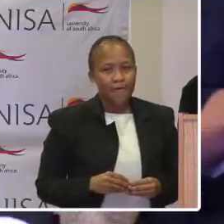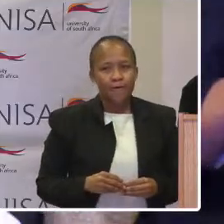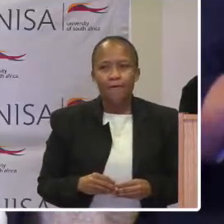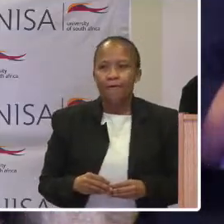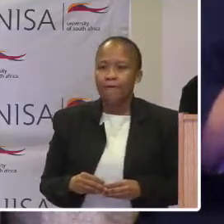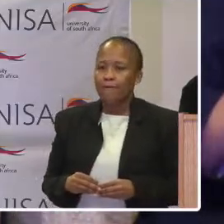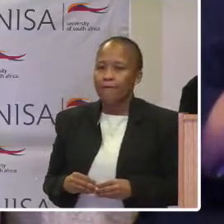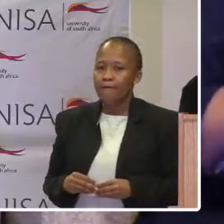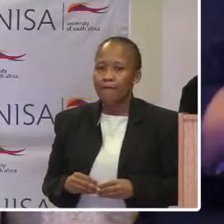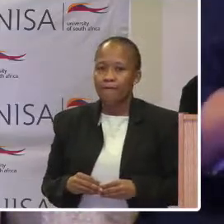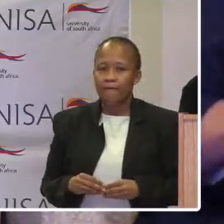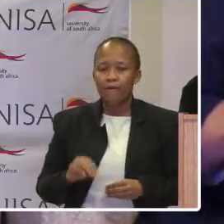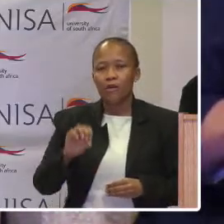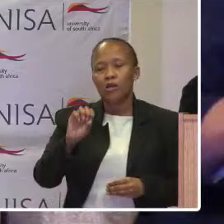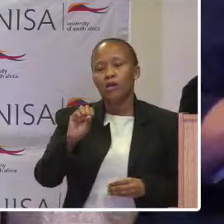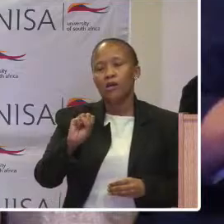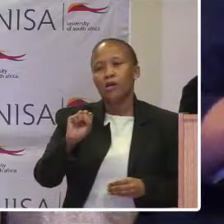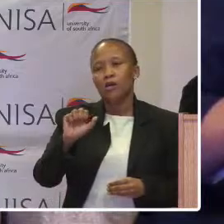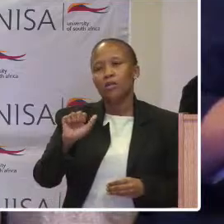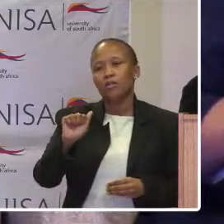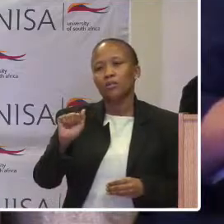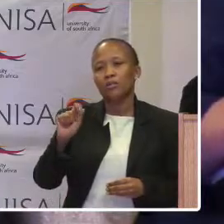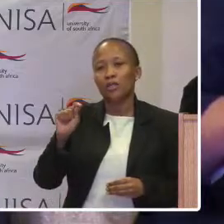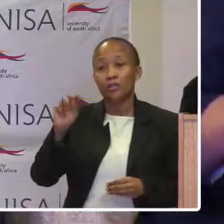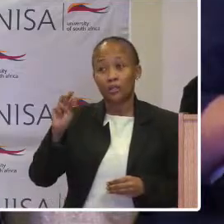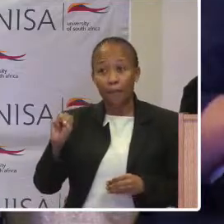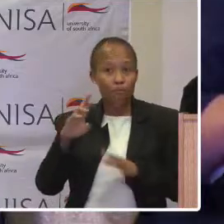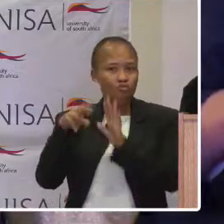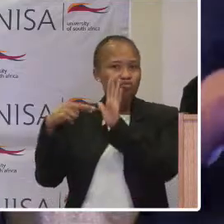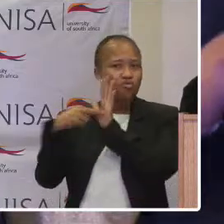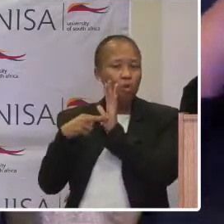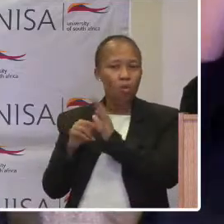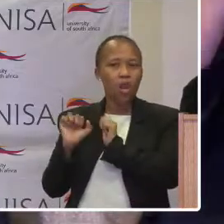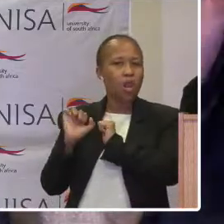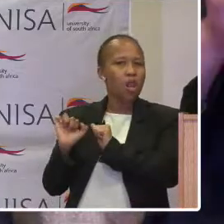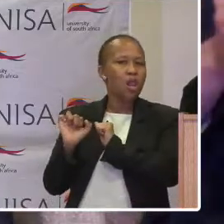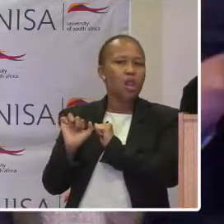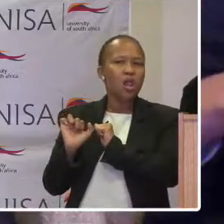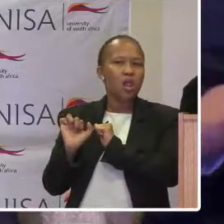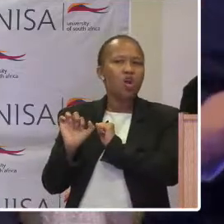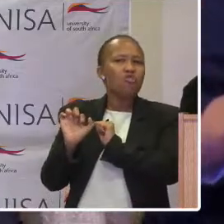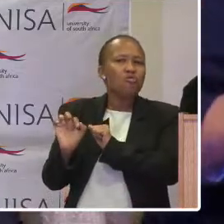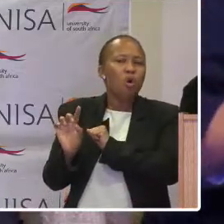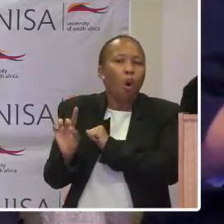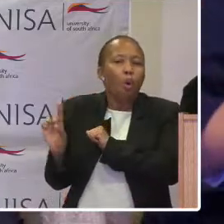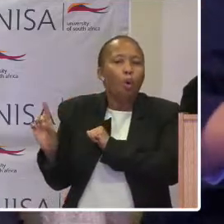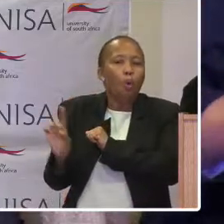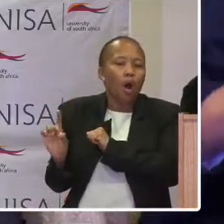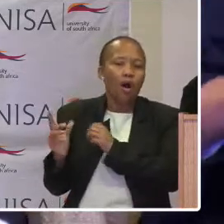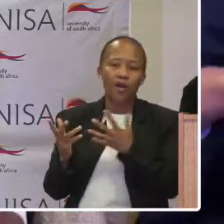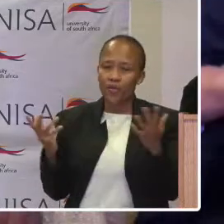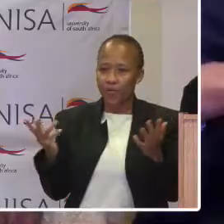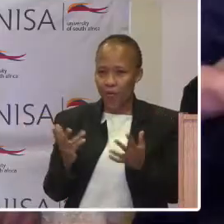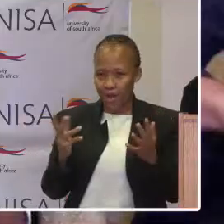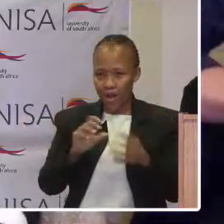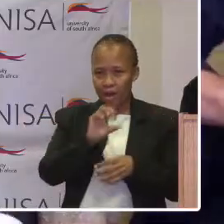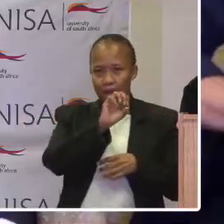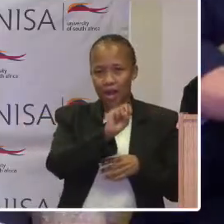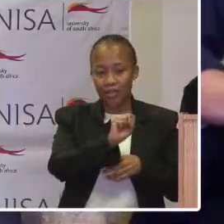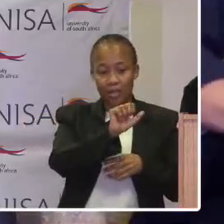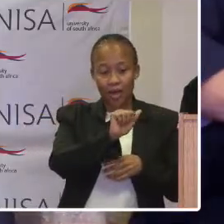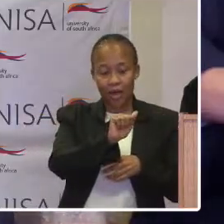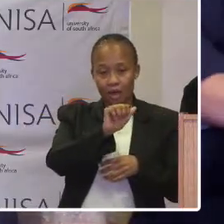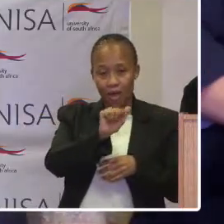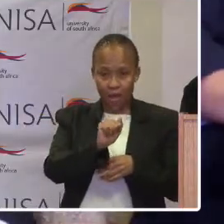role of SANTA on the SAA business